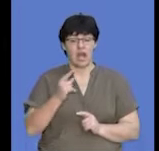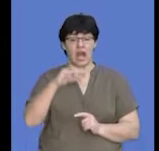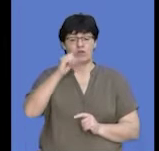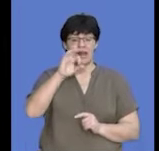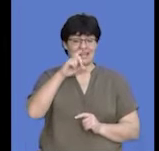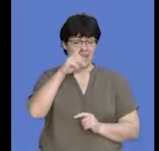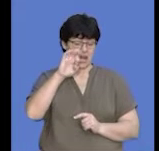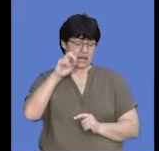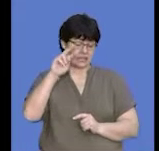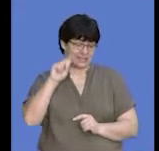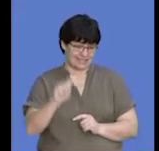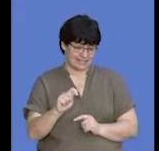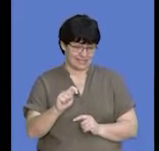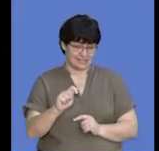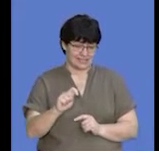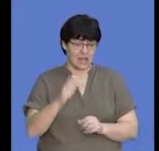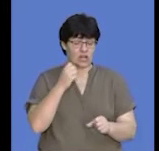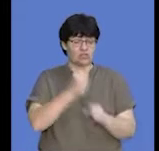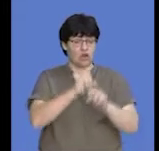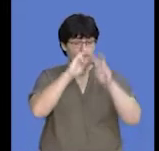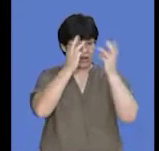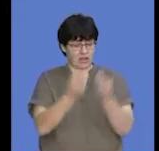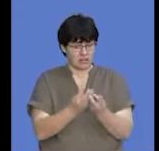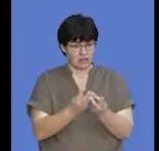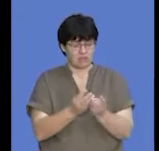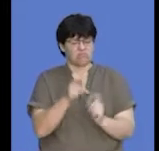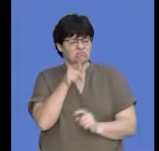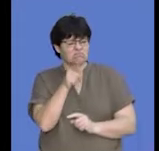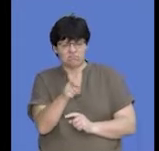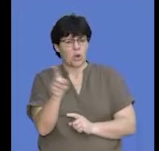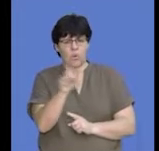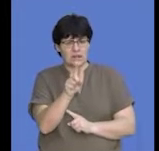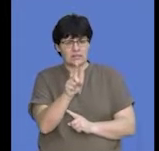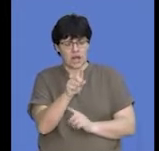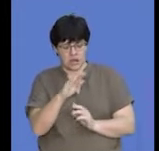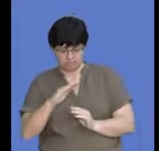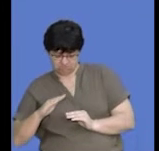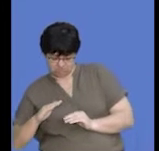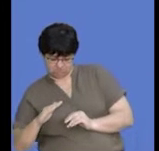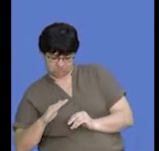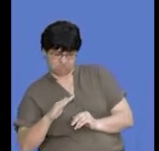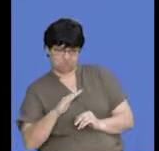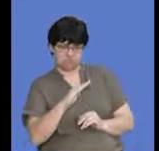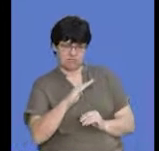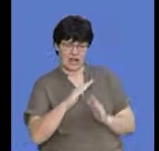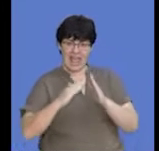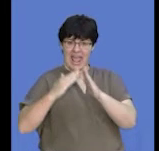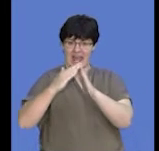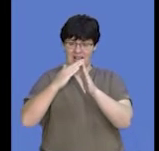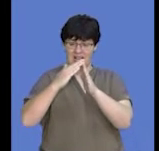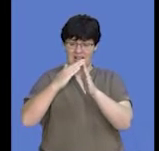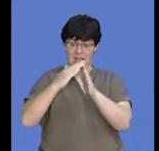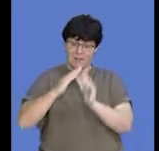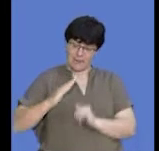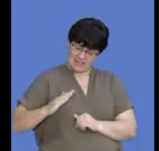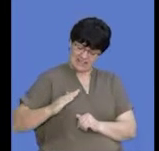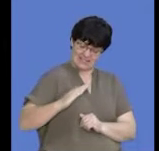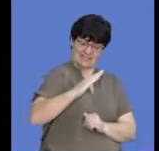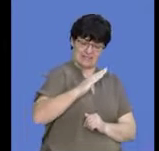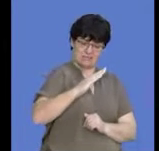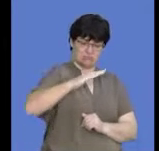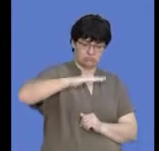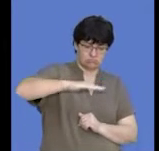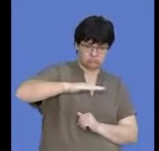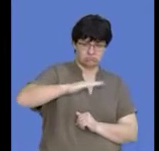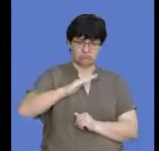in geography is about and concerned with the inclination, the angle of a slope,